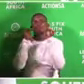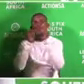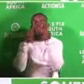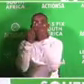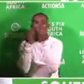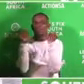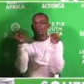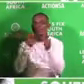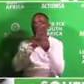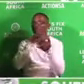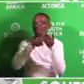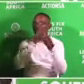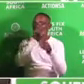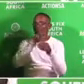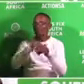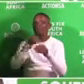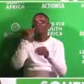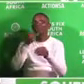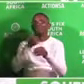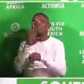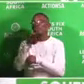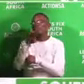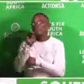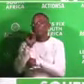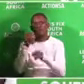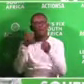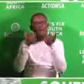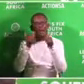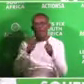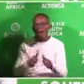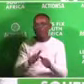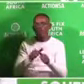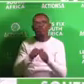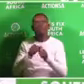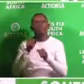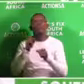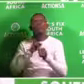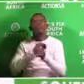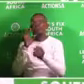What we must do, the bank accounts here, the properties here in South Africa,